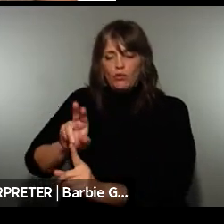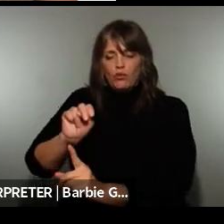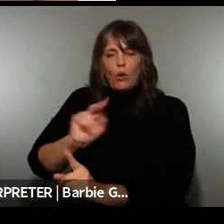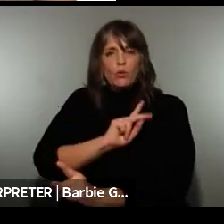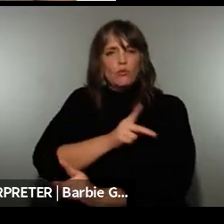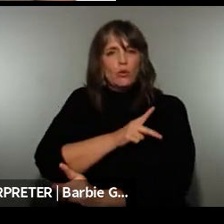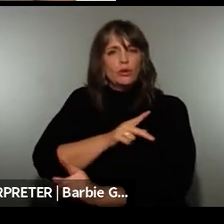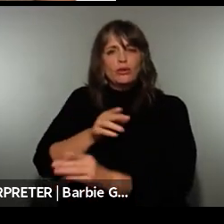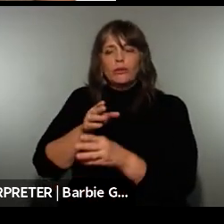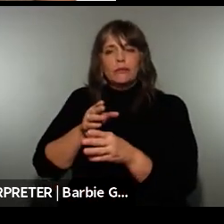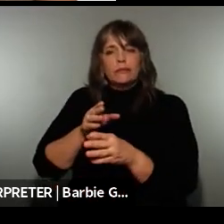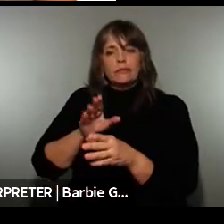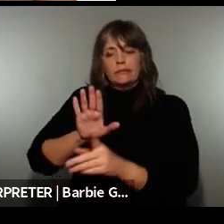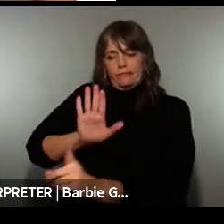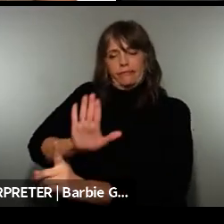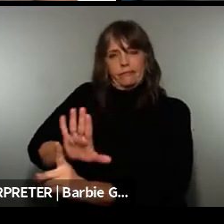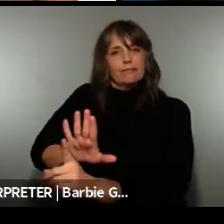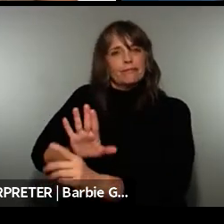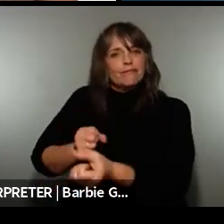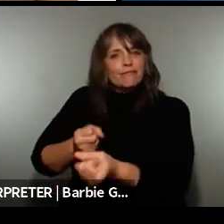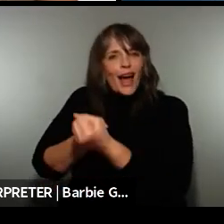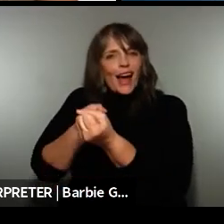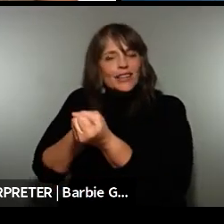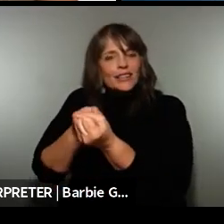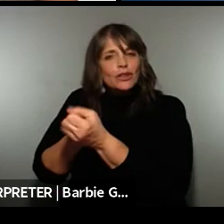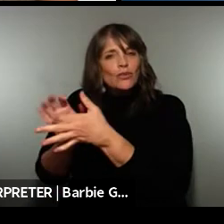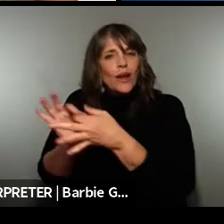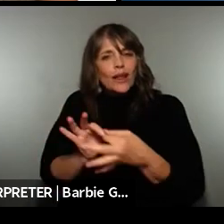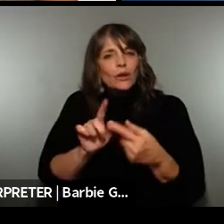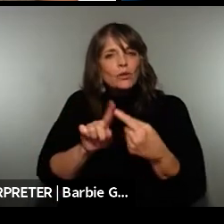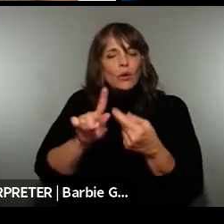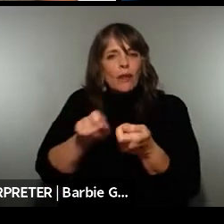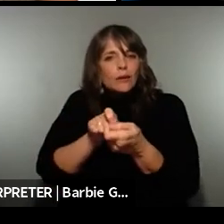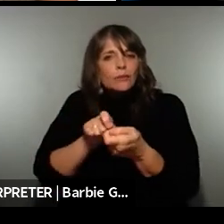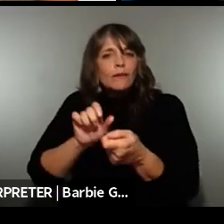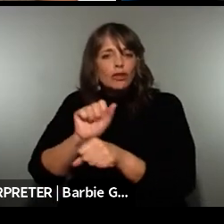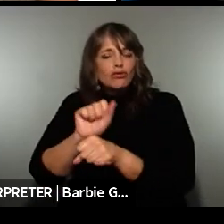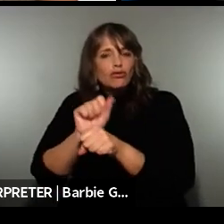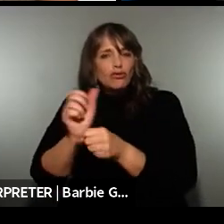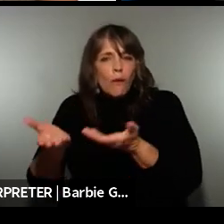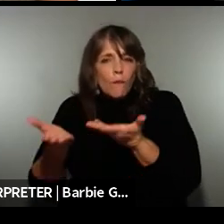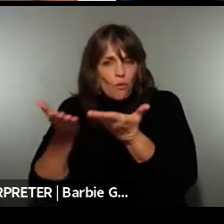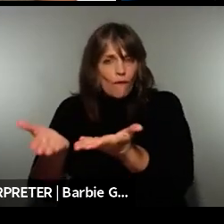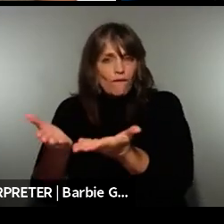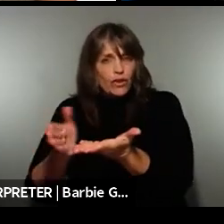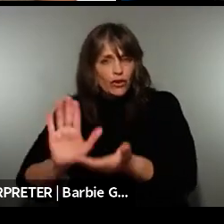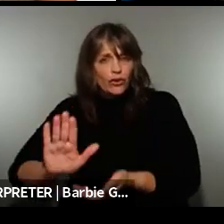advocacy with relationship to a specific, like a job offer.